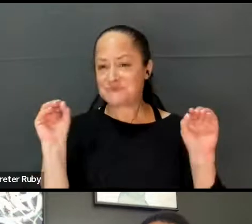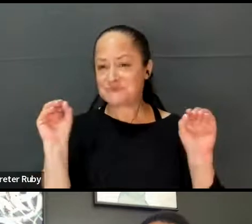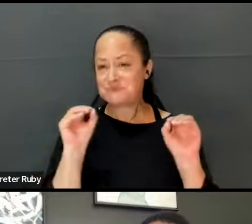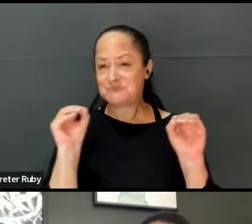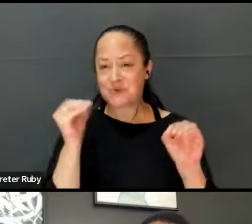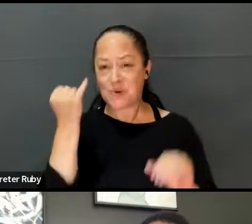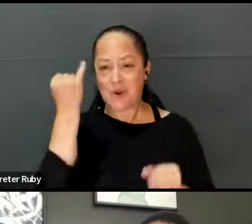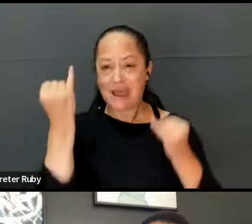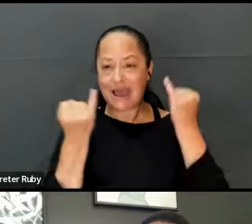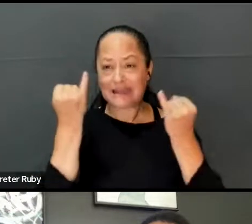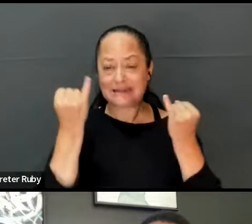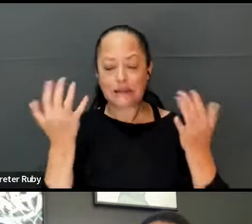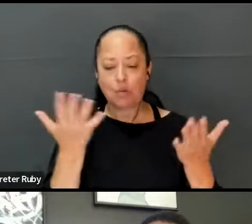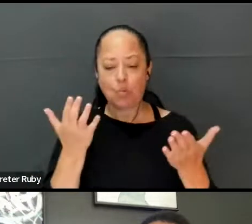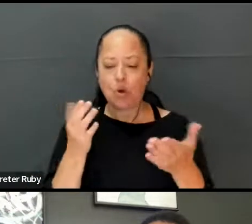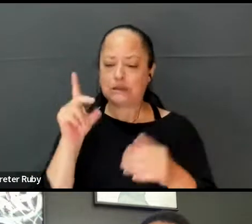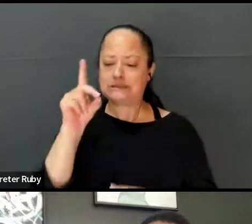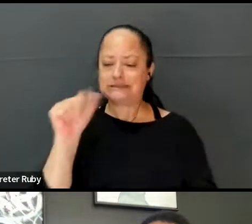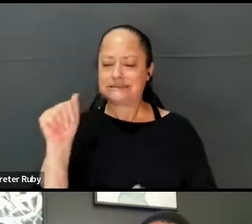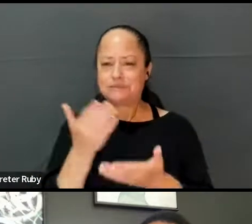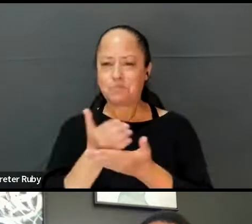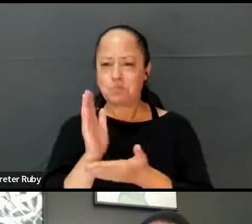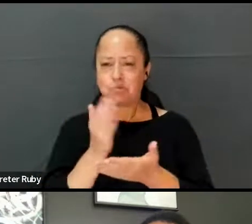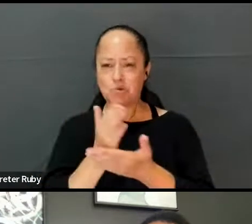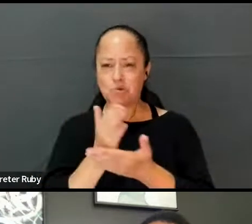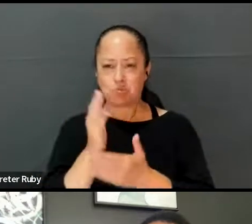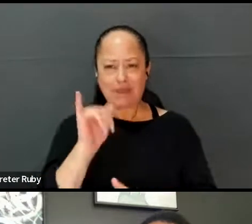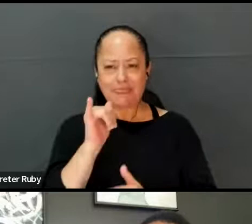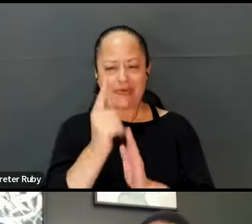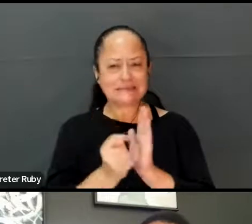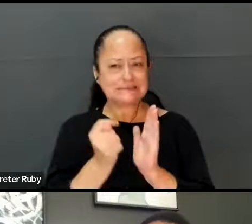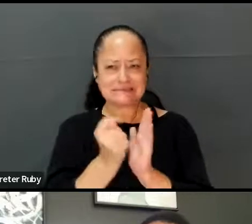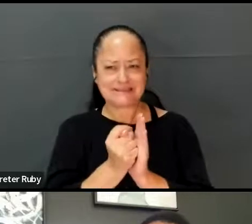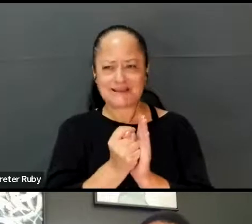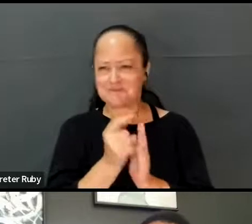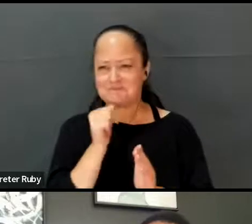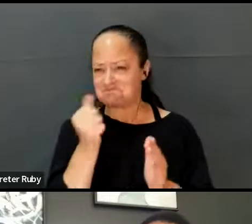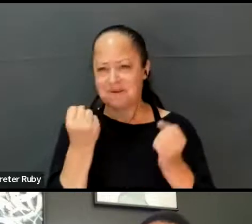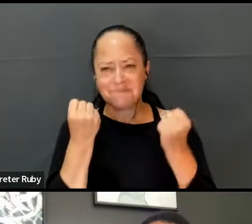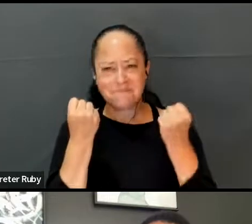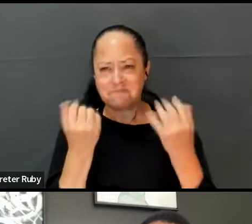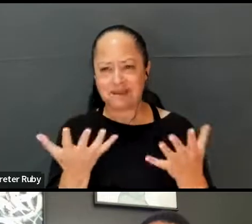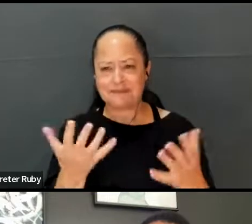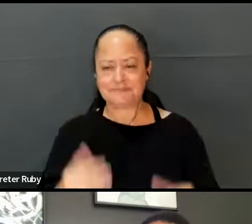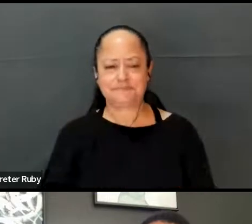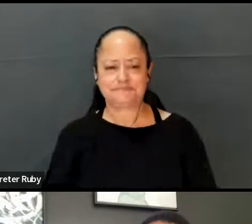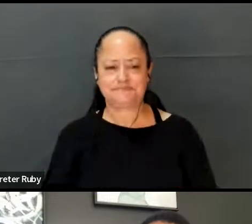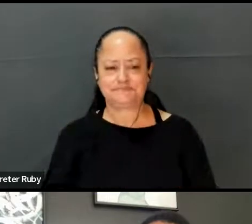what disability rights were at that time. I don't think there were that many.